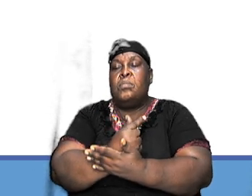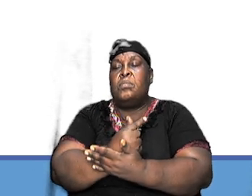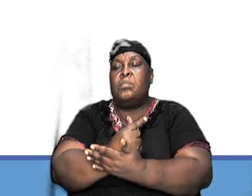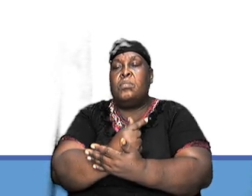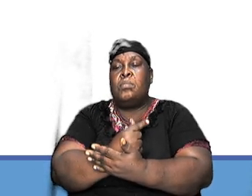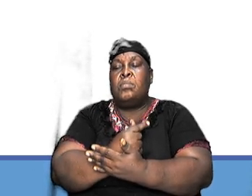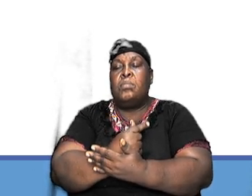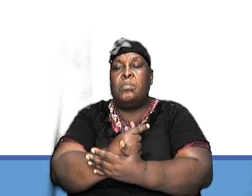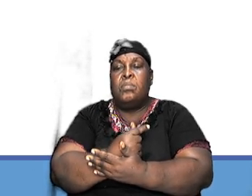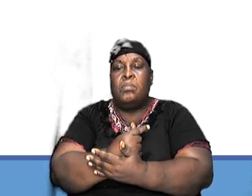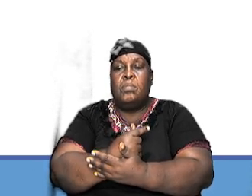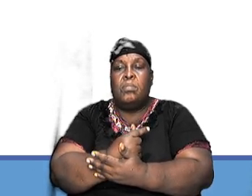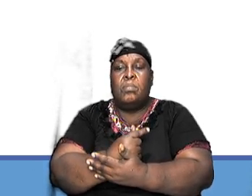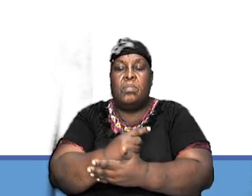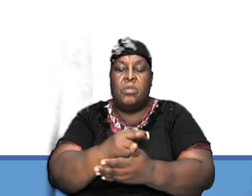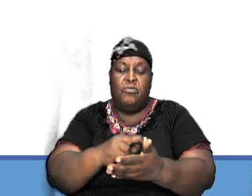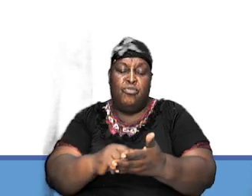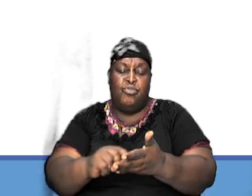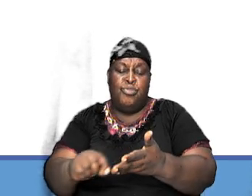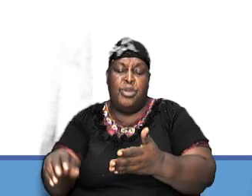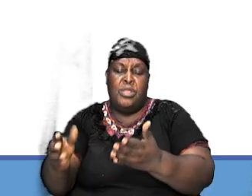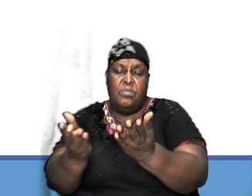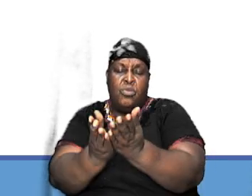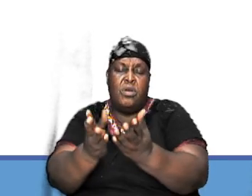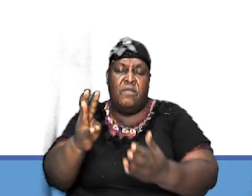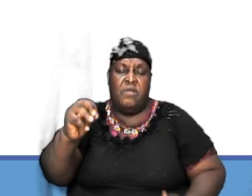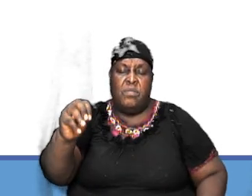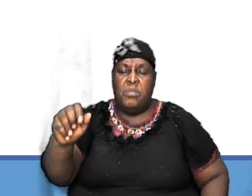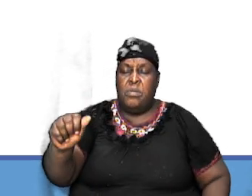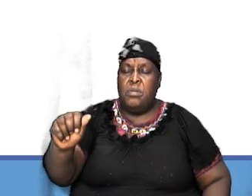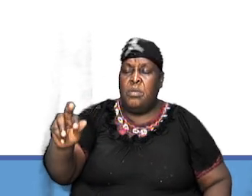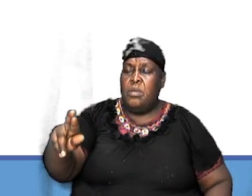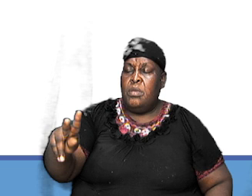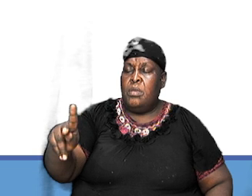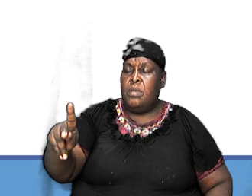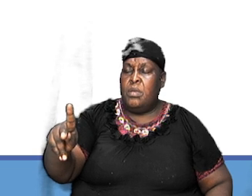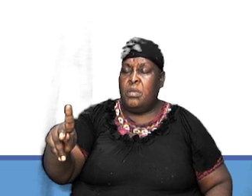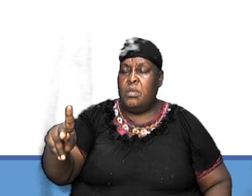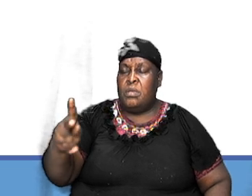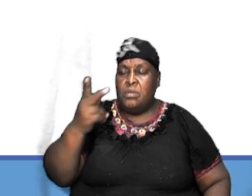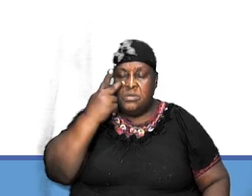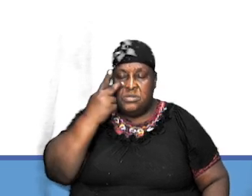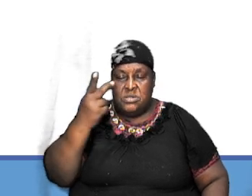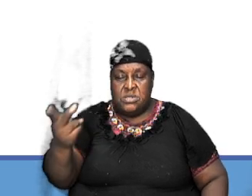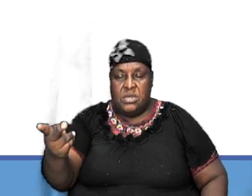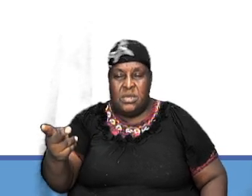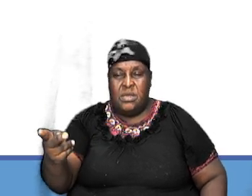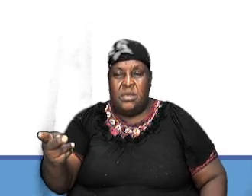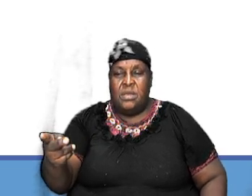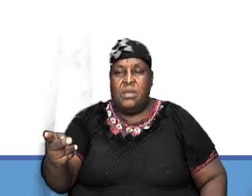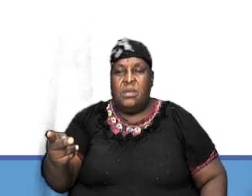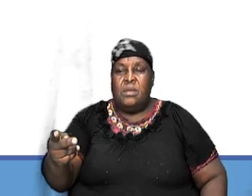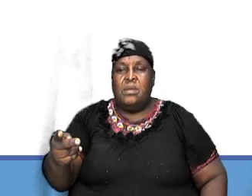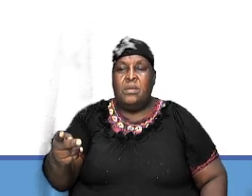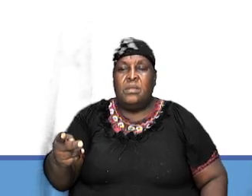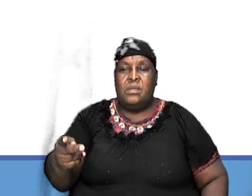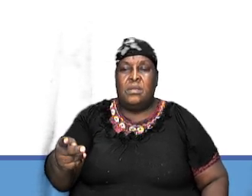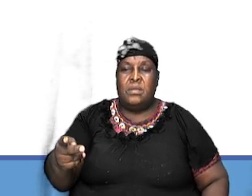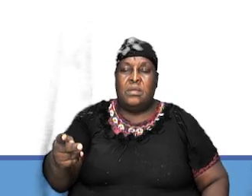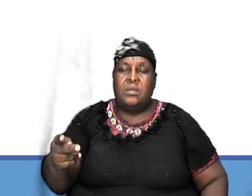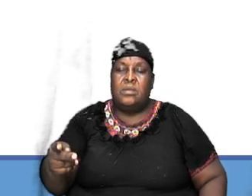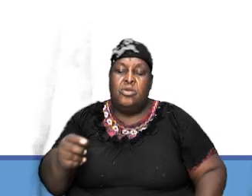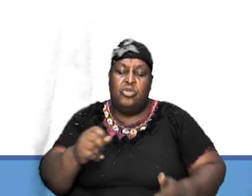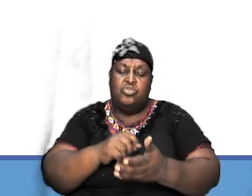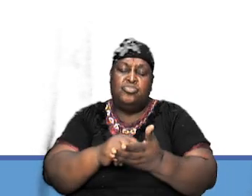If you actually read the book of Mark, you would see that certain insight that is